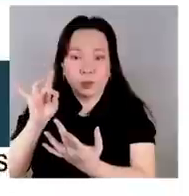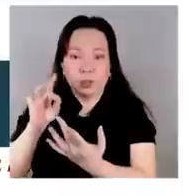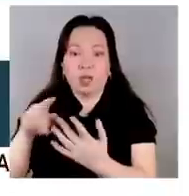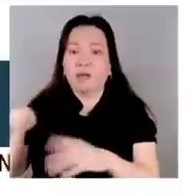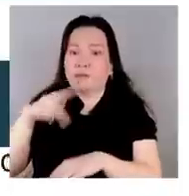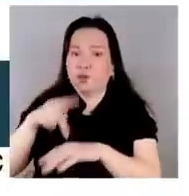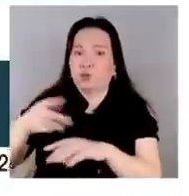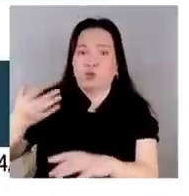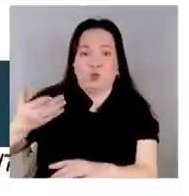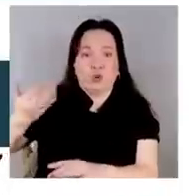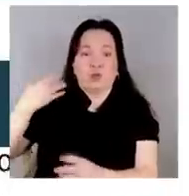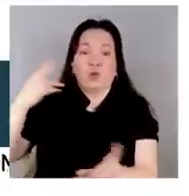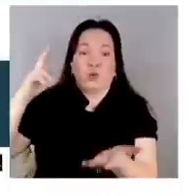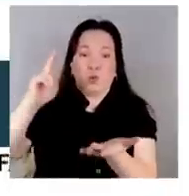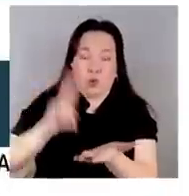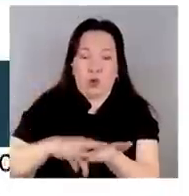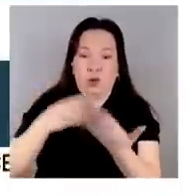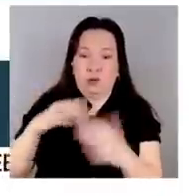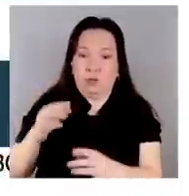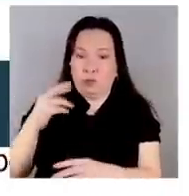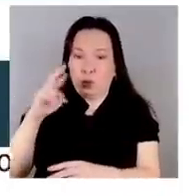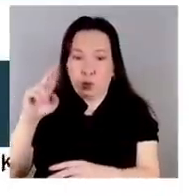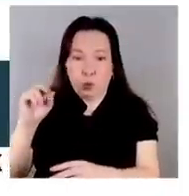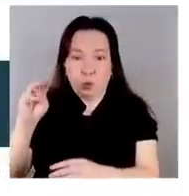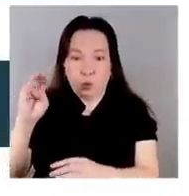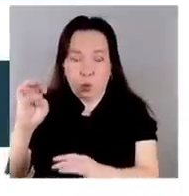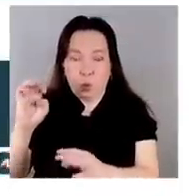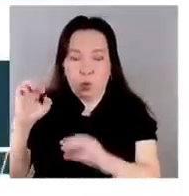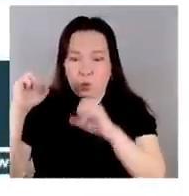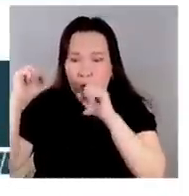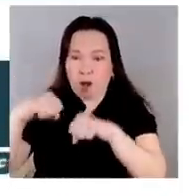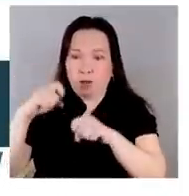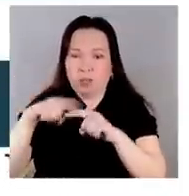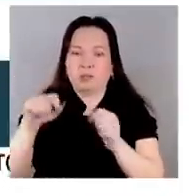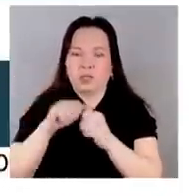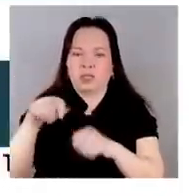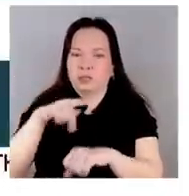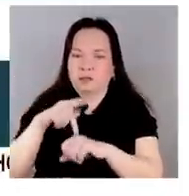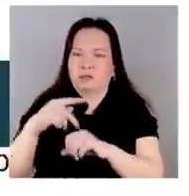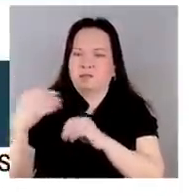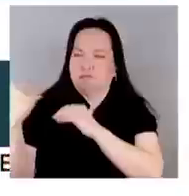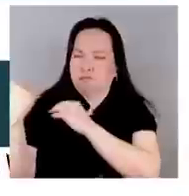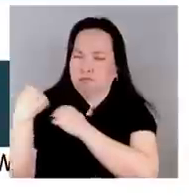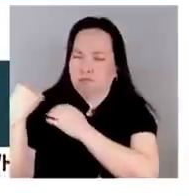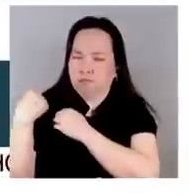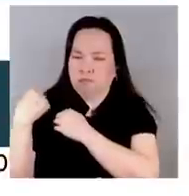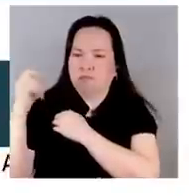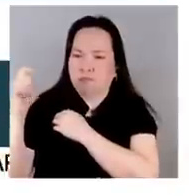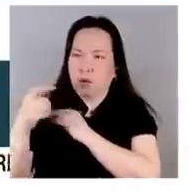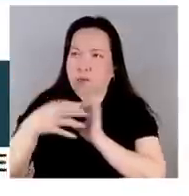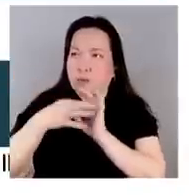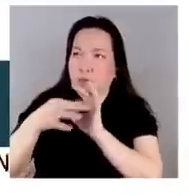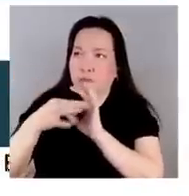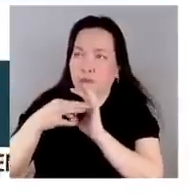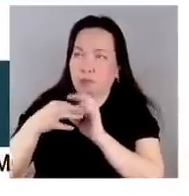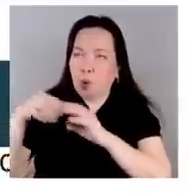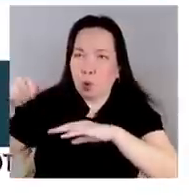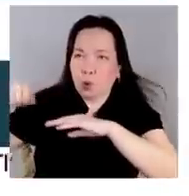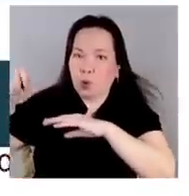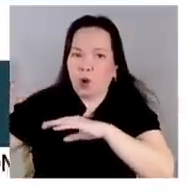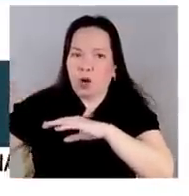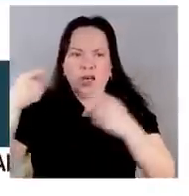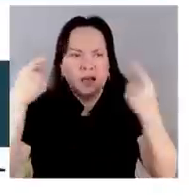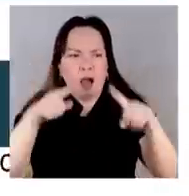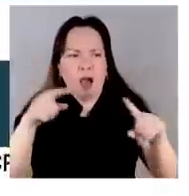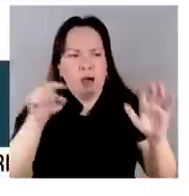Rome Statute, and that means the Philippine government has an obligation to cooperate with the court for the abuses that took place during the